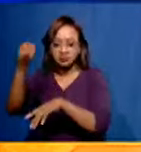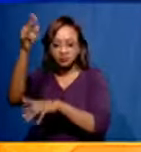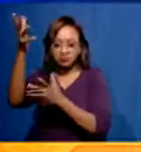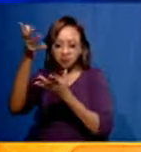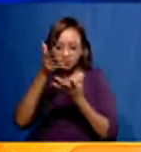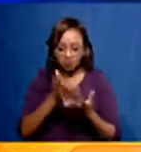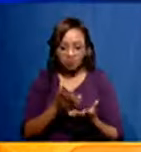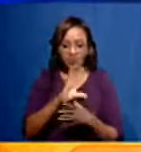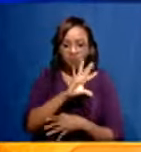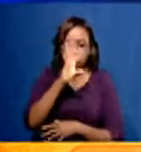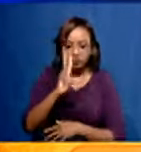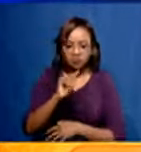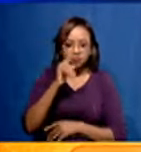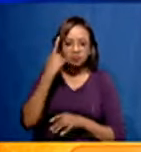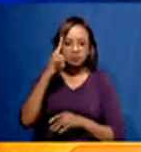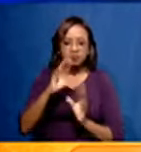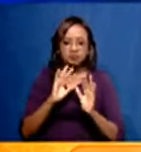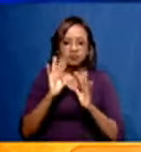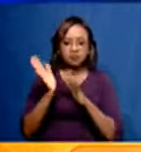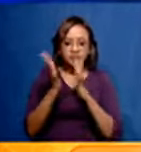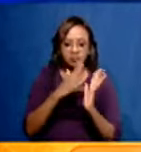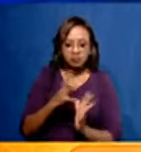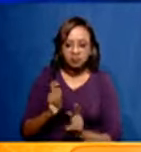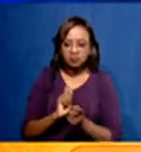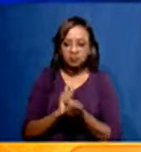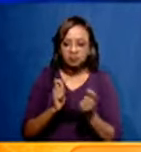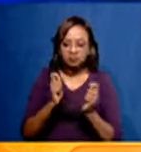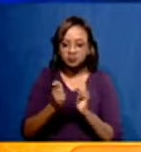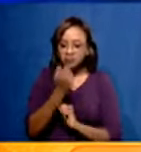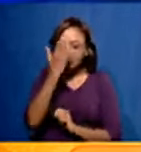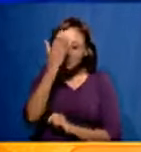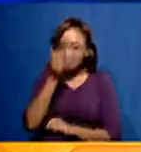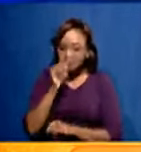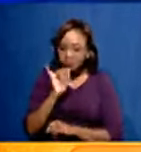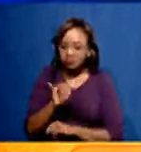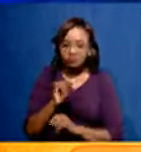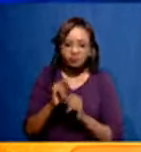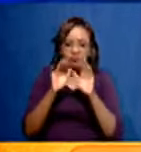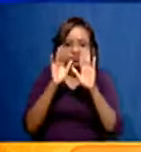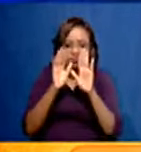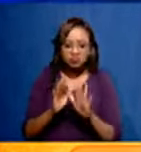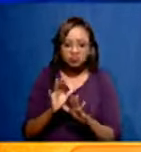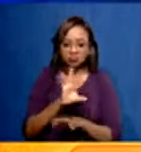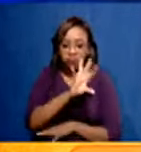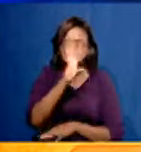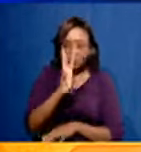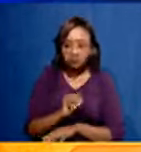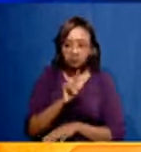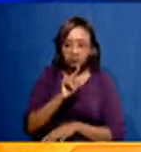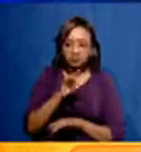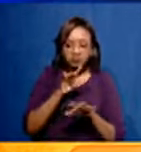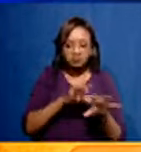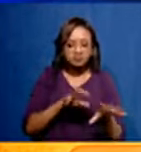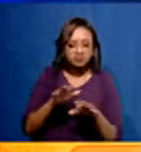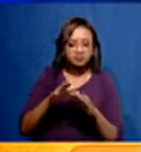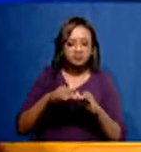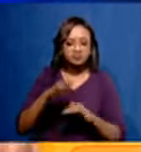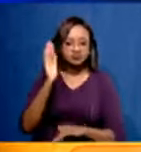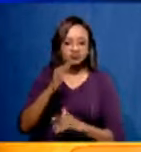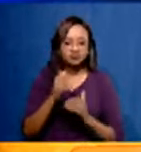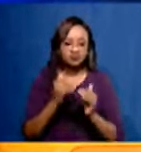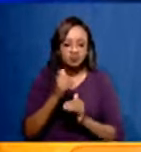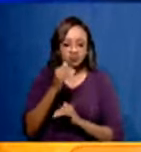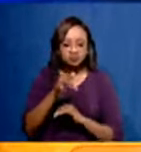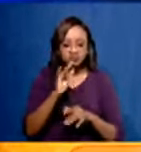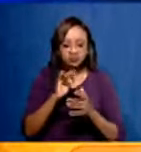climate adaptation. And why is that important? Because Africa is the continent which is suffering most from the climate emergency,